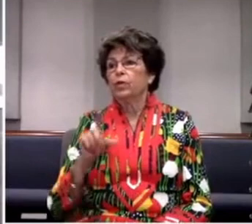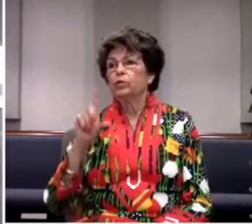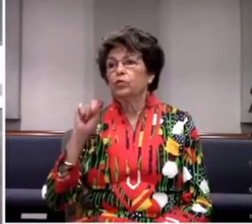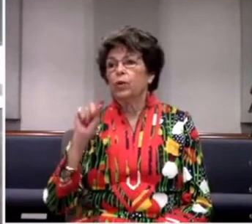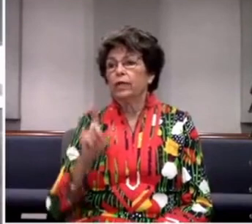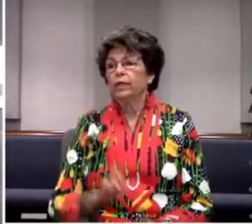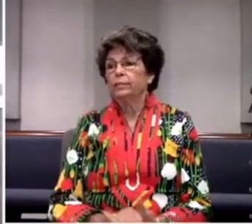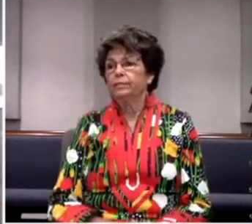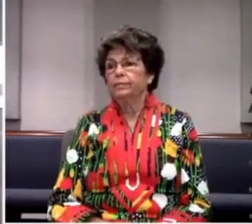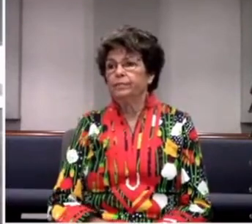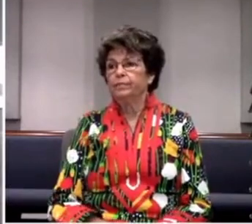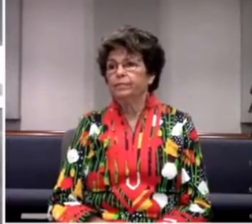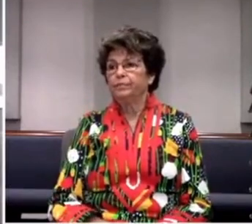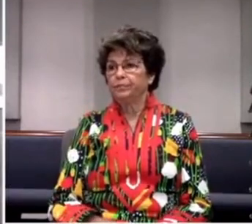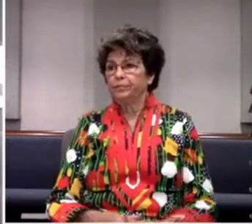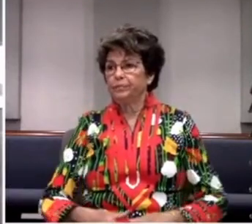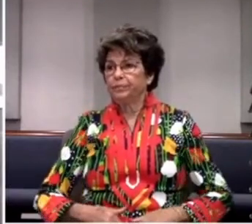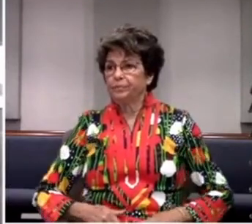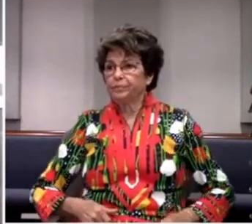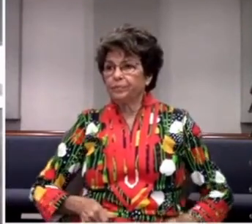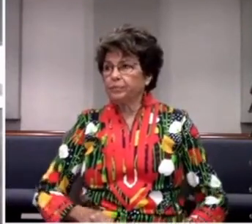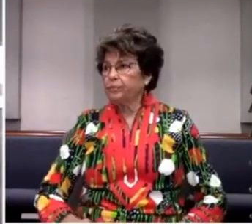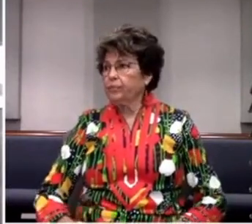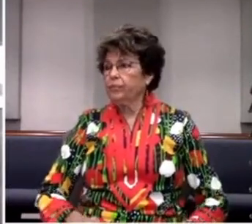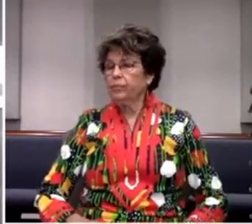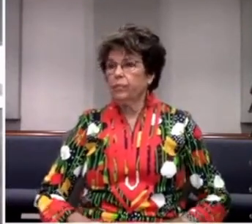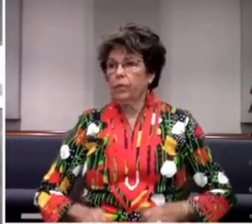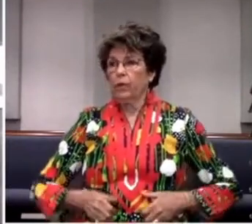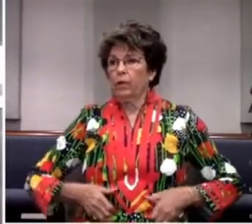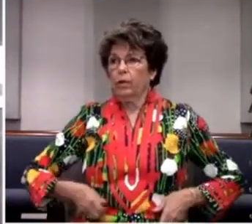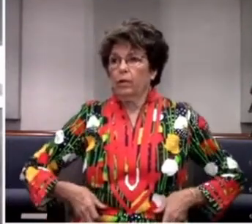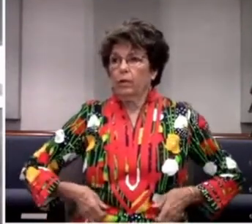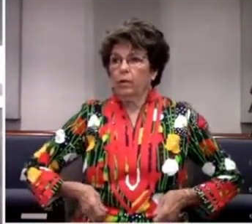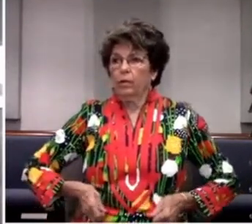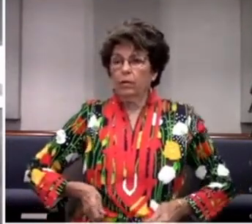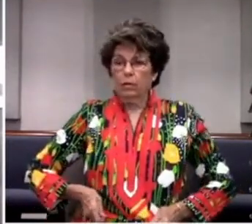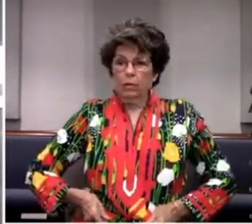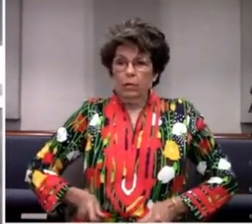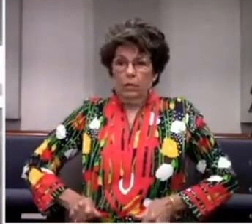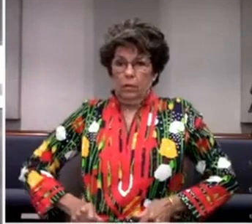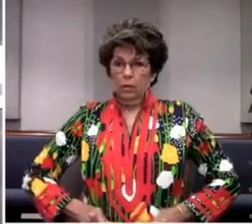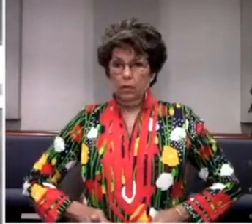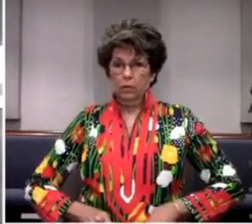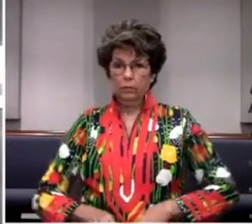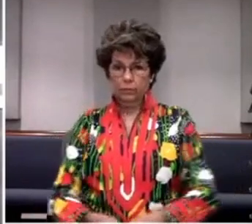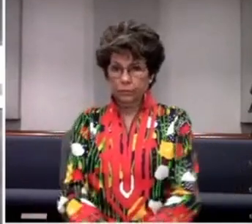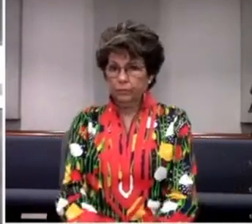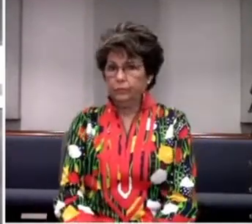Powerful. You need this to understand the world today.